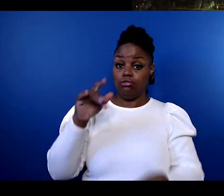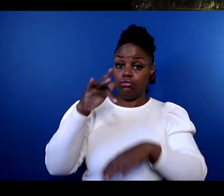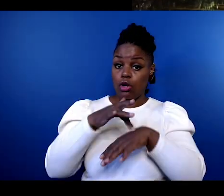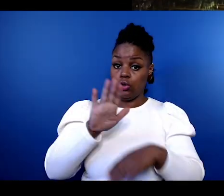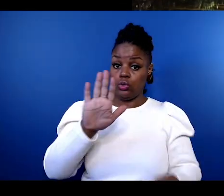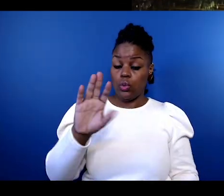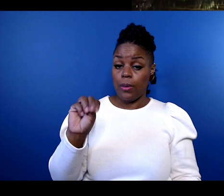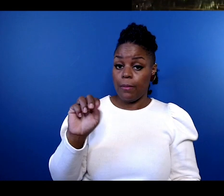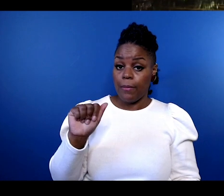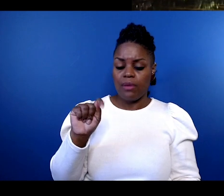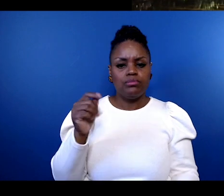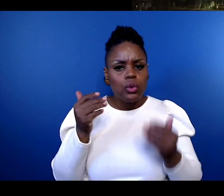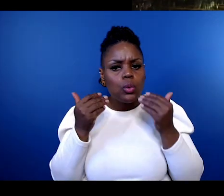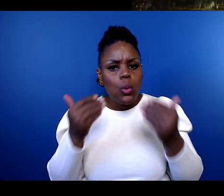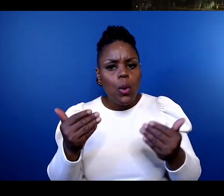starting from the lower back,